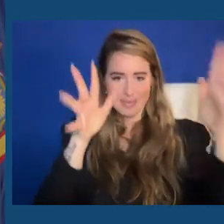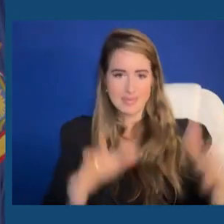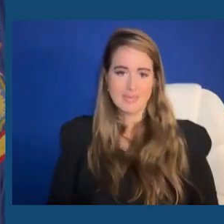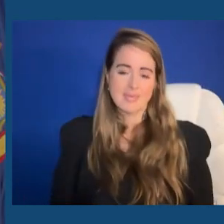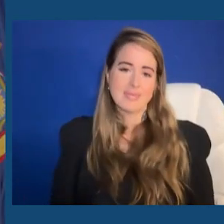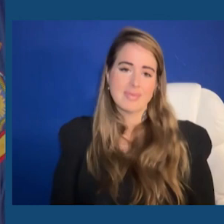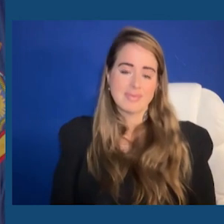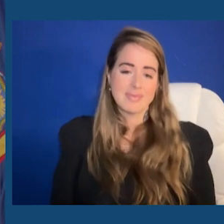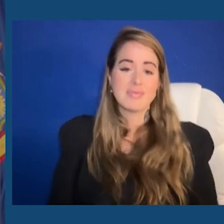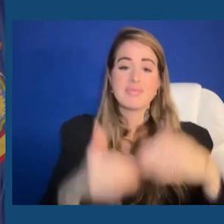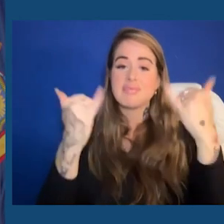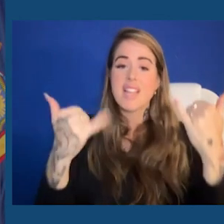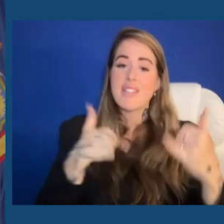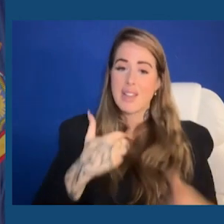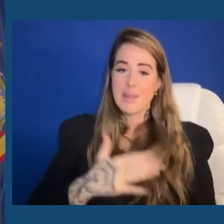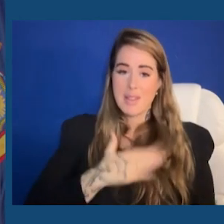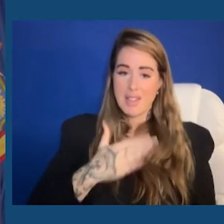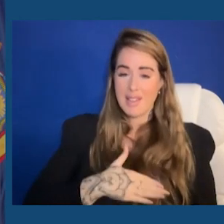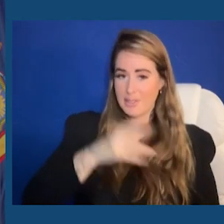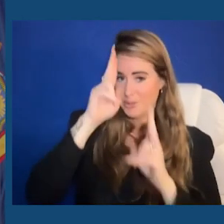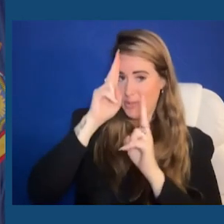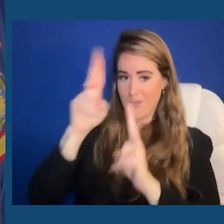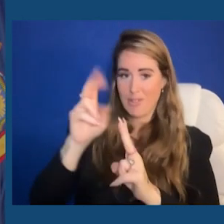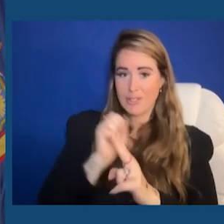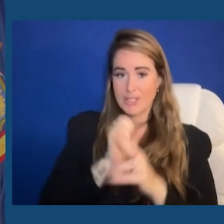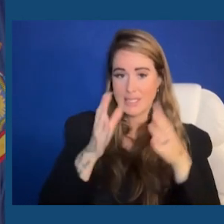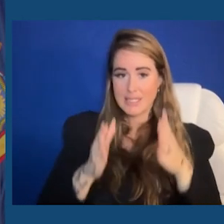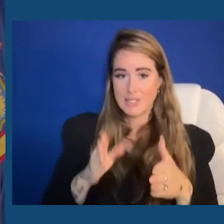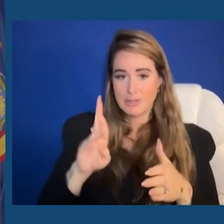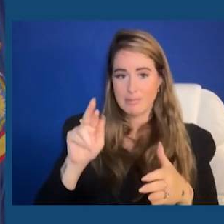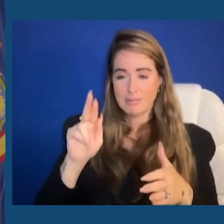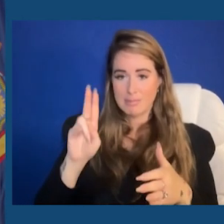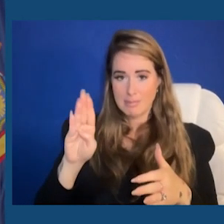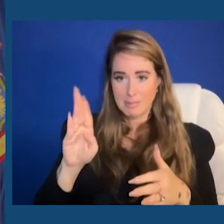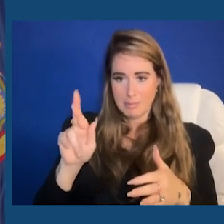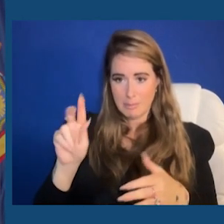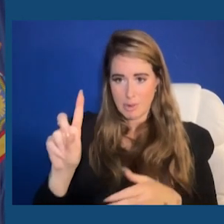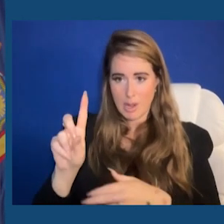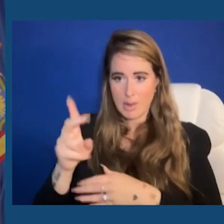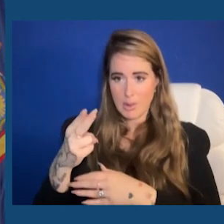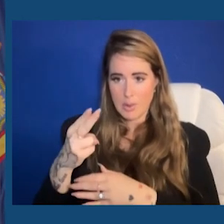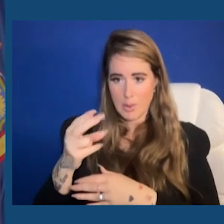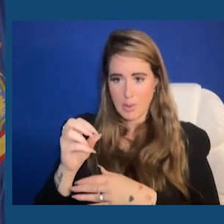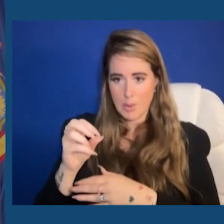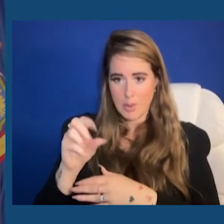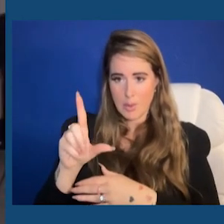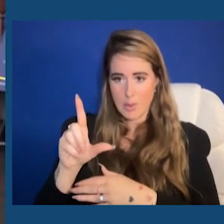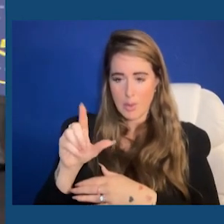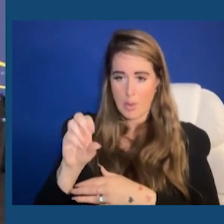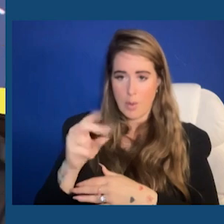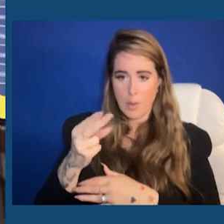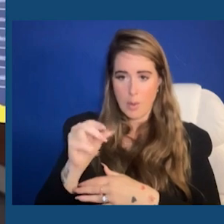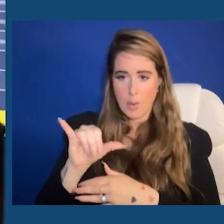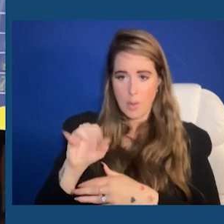And now I'm glad to honor Senator Brad Hoylman to the stage.